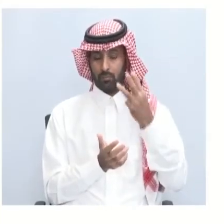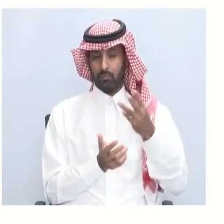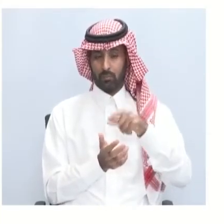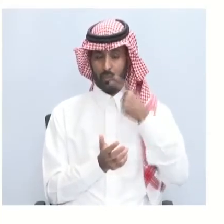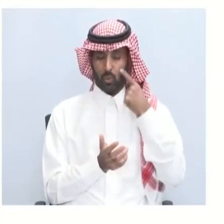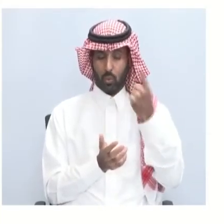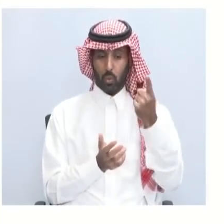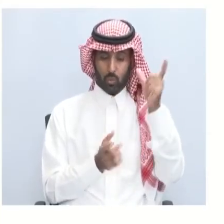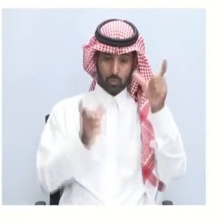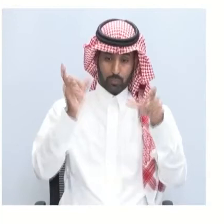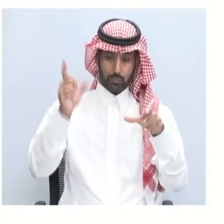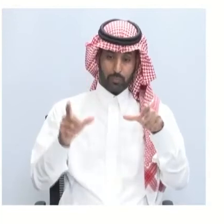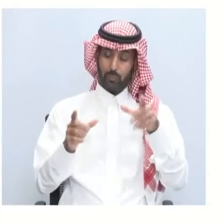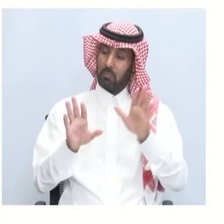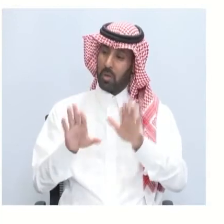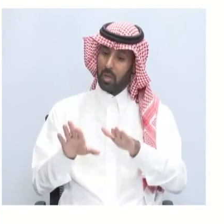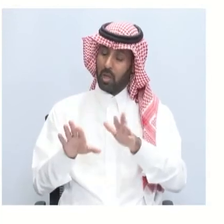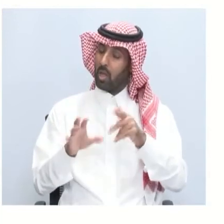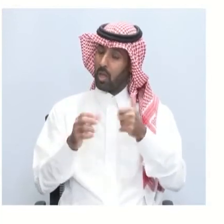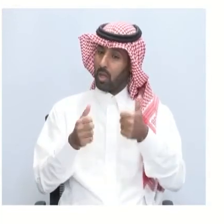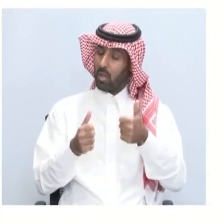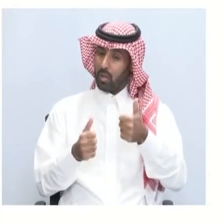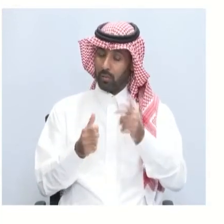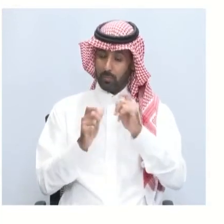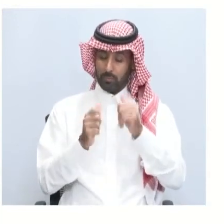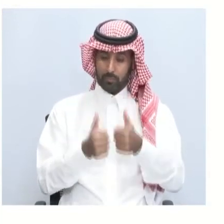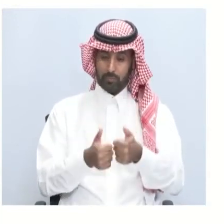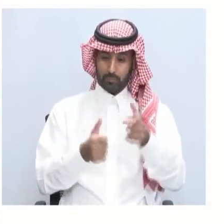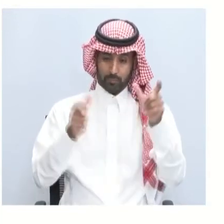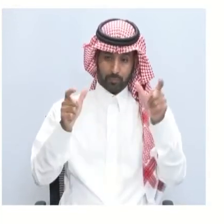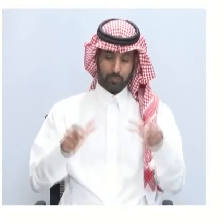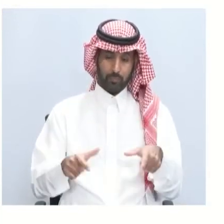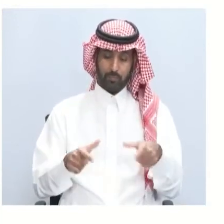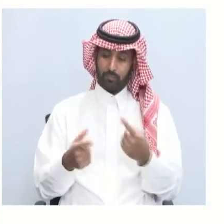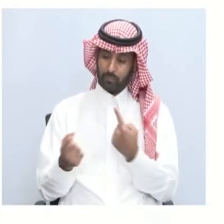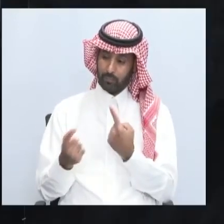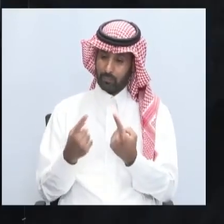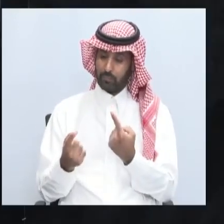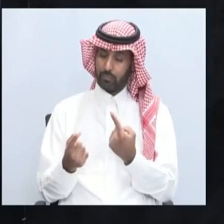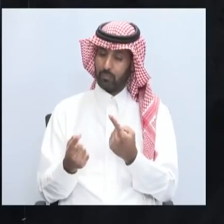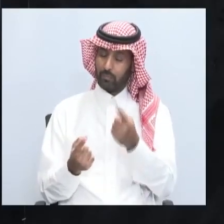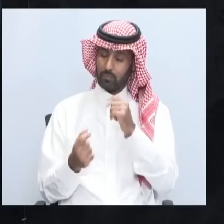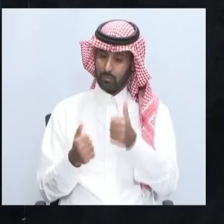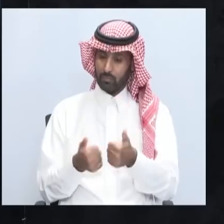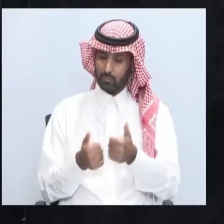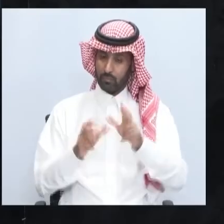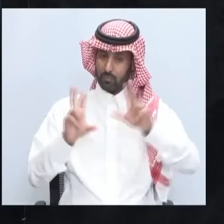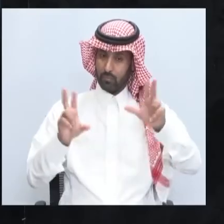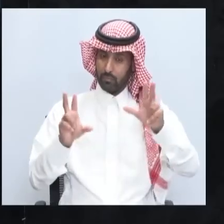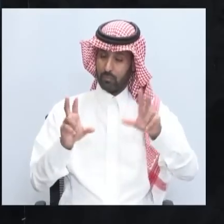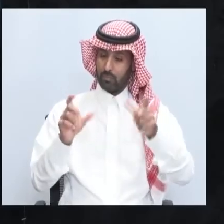two competitors left. There are only two competitors left. So there's a quiz show. And there are only two